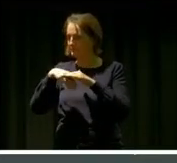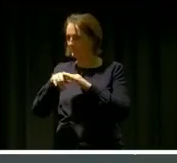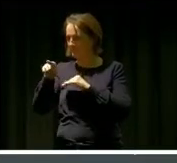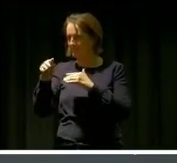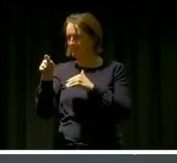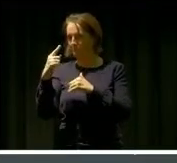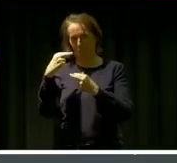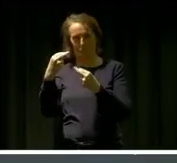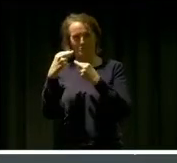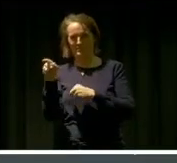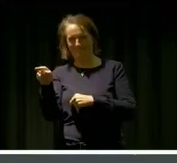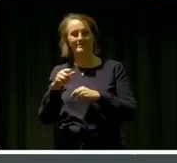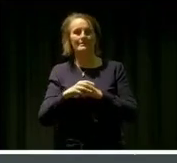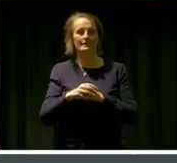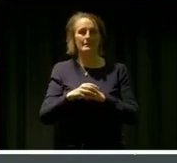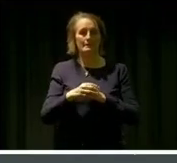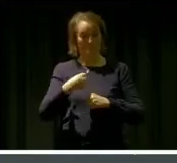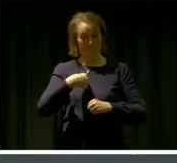myself and Emma.